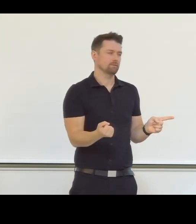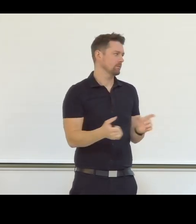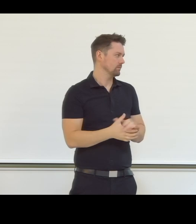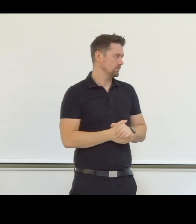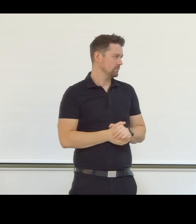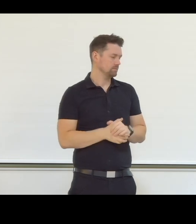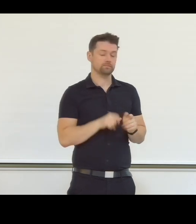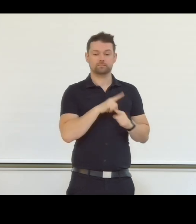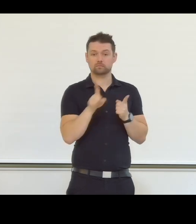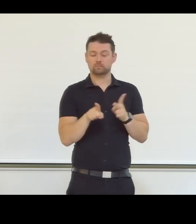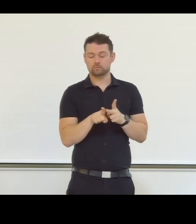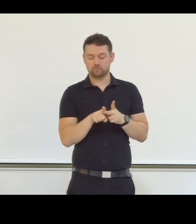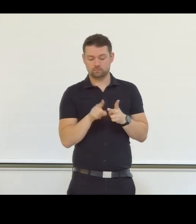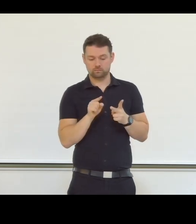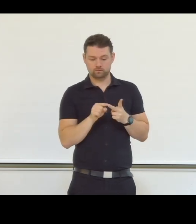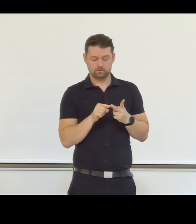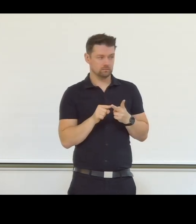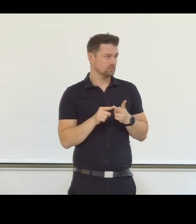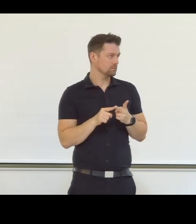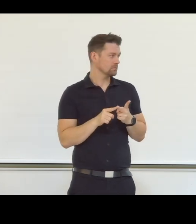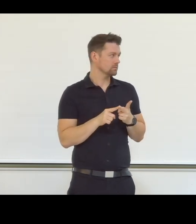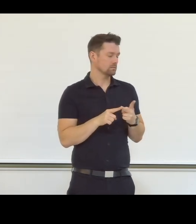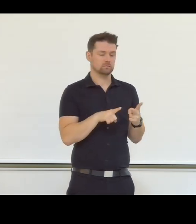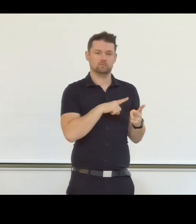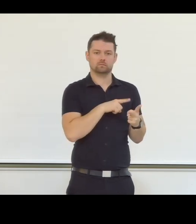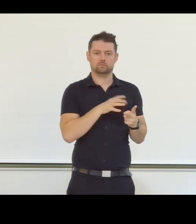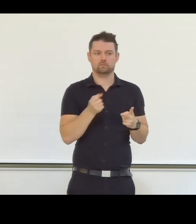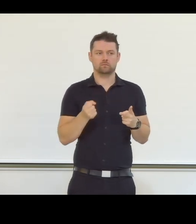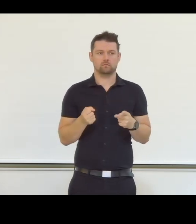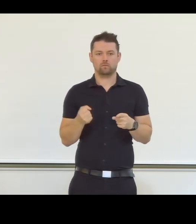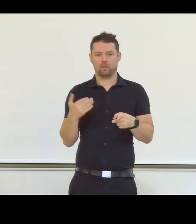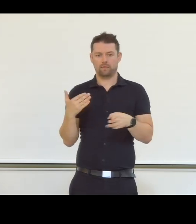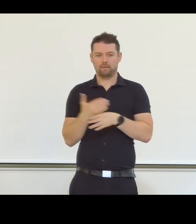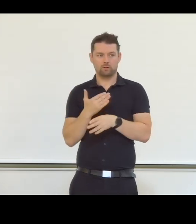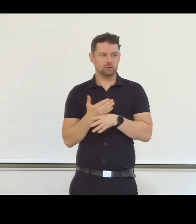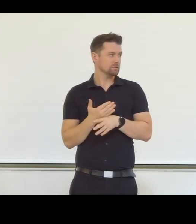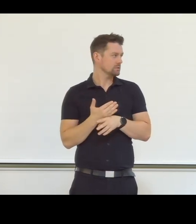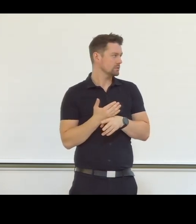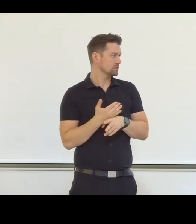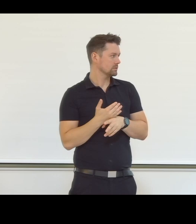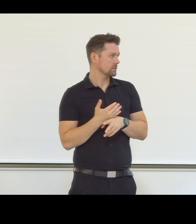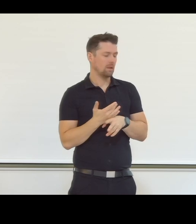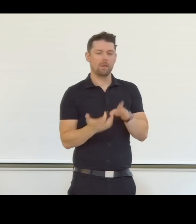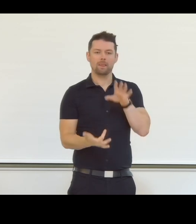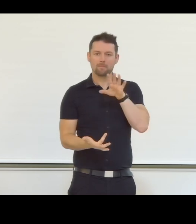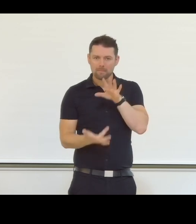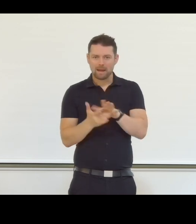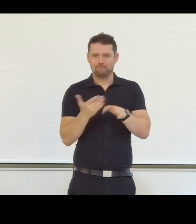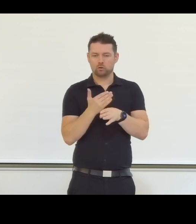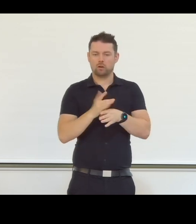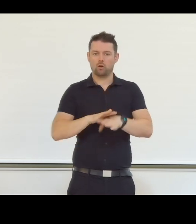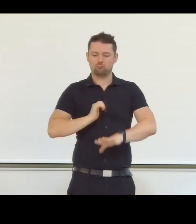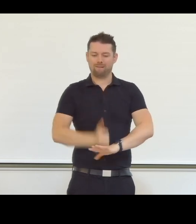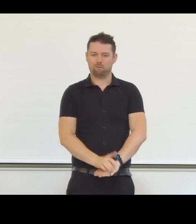That's also why the way the functions are distributed, the main functions, they're all on the ground floor.